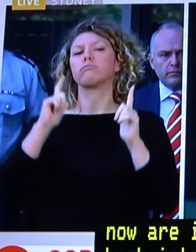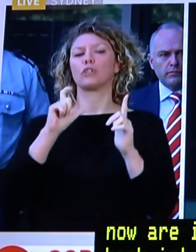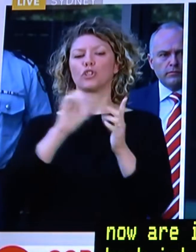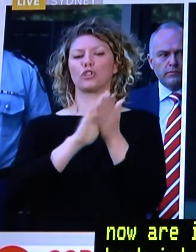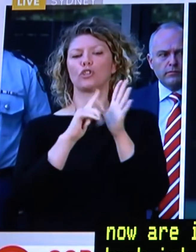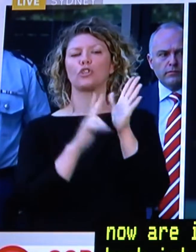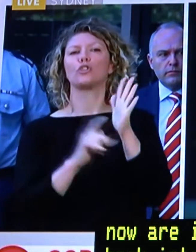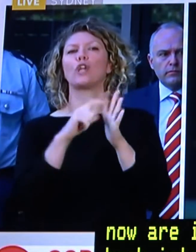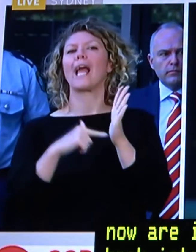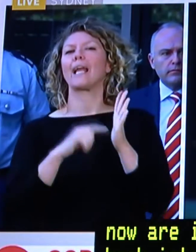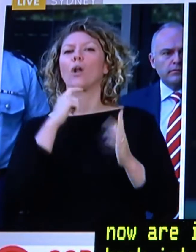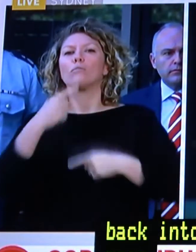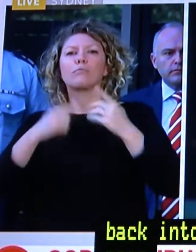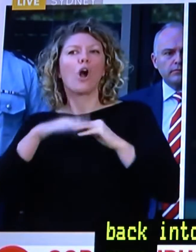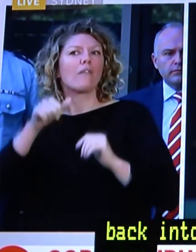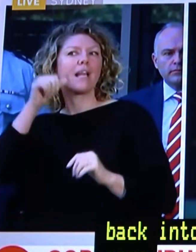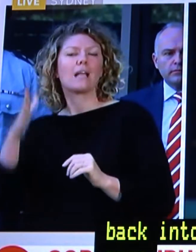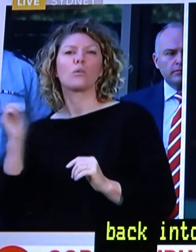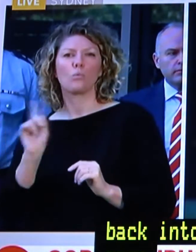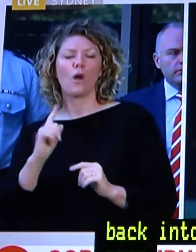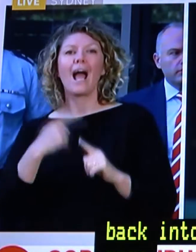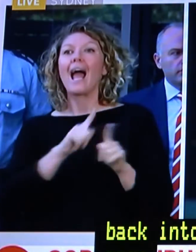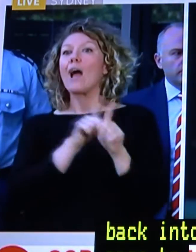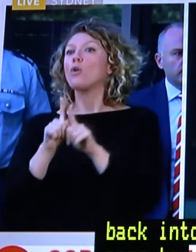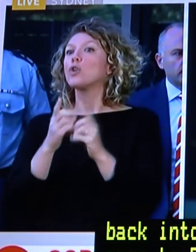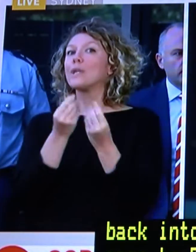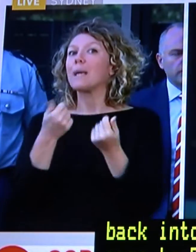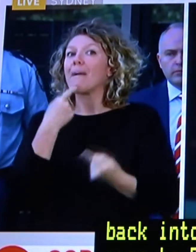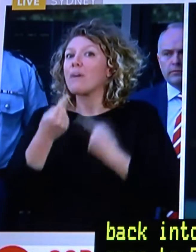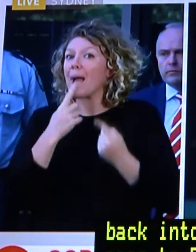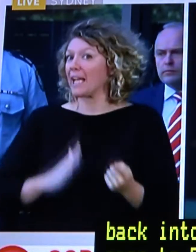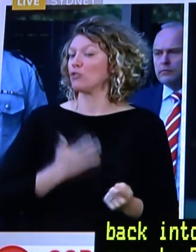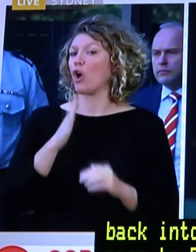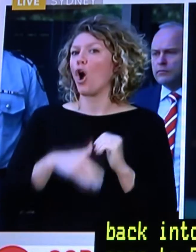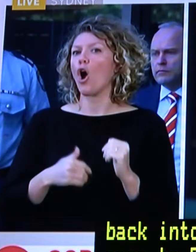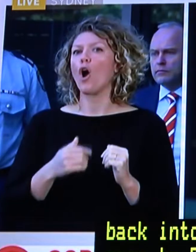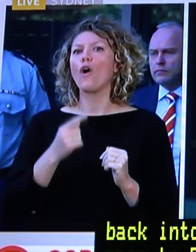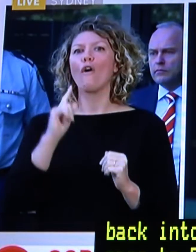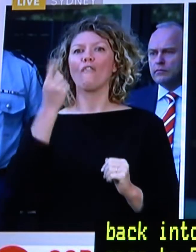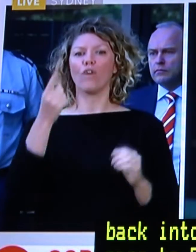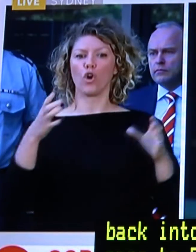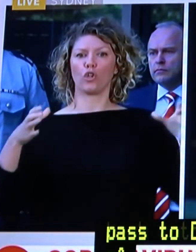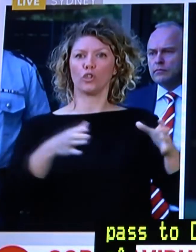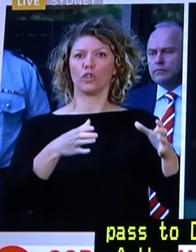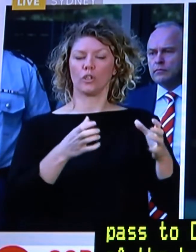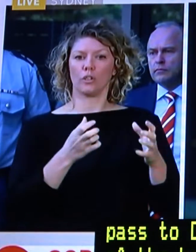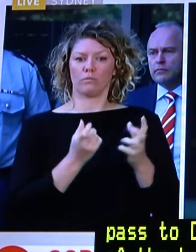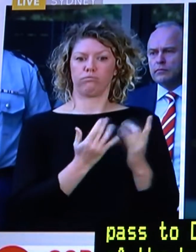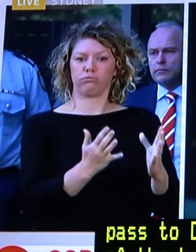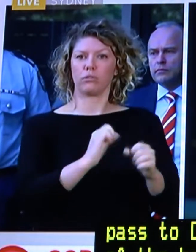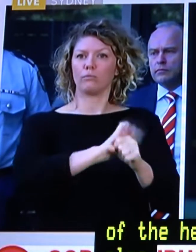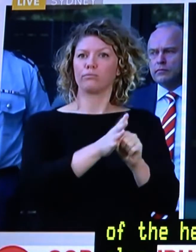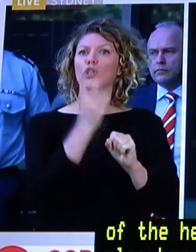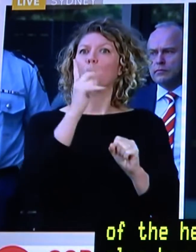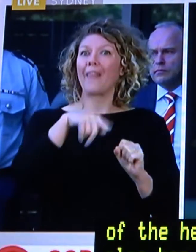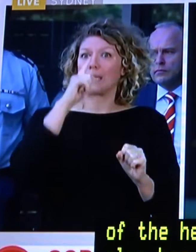give an update of the health overnight, and she also has some interesting statistics about the first 2,000 cases in New South Wales and